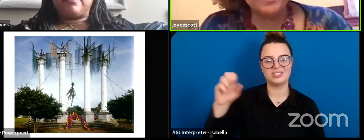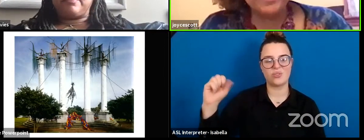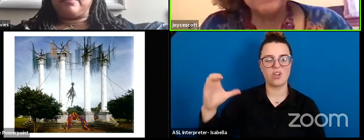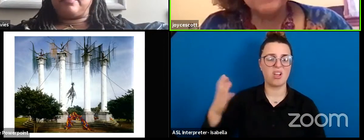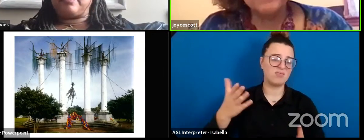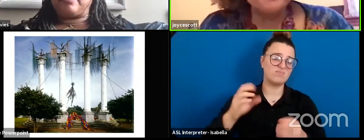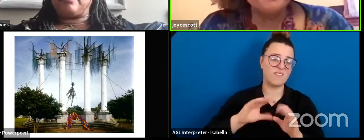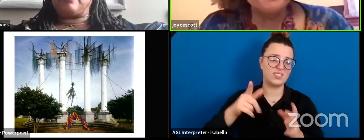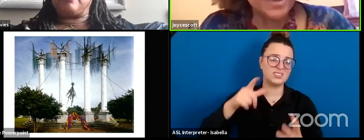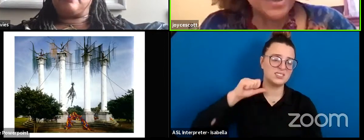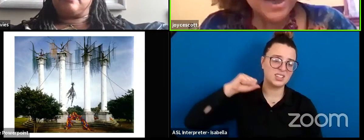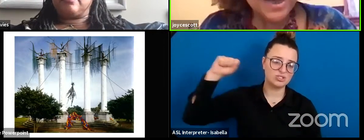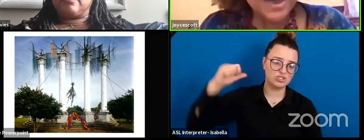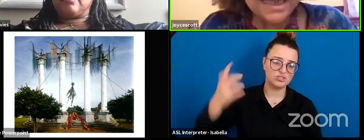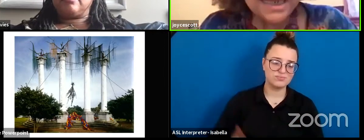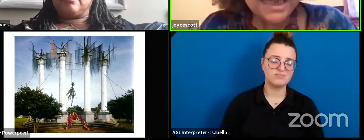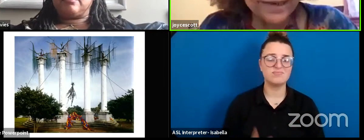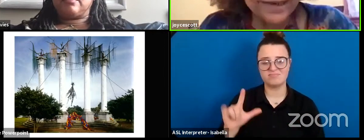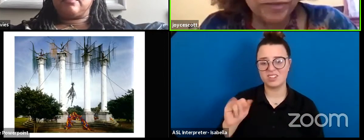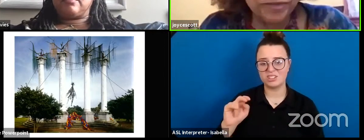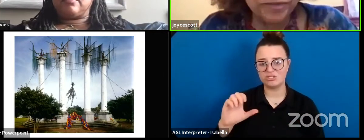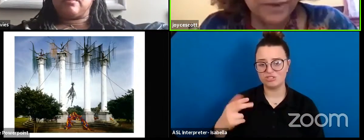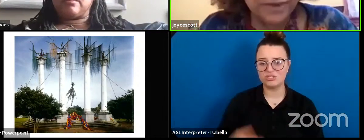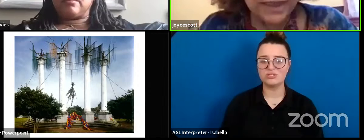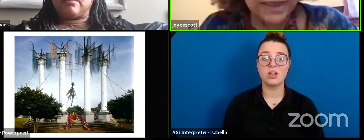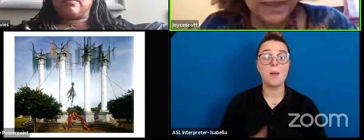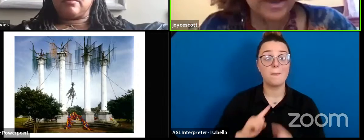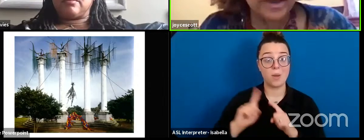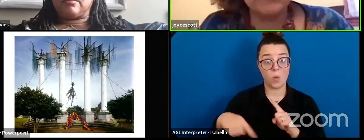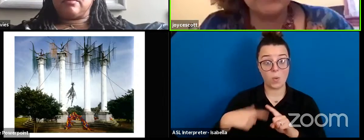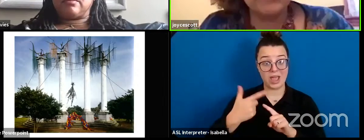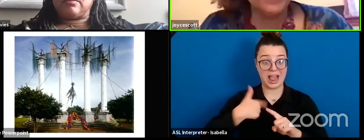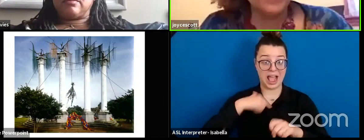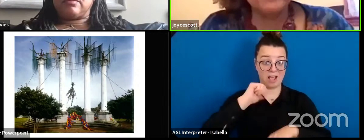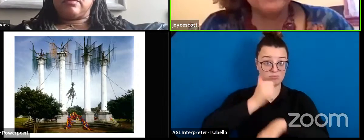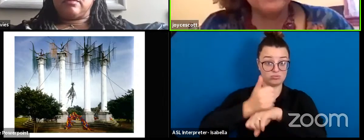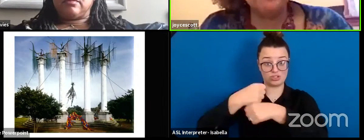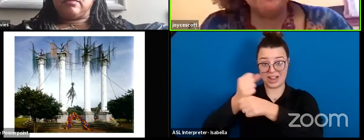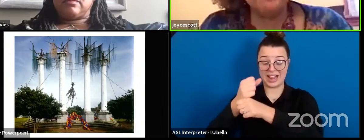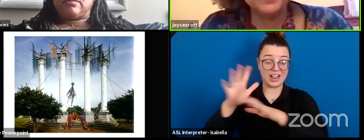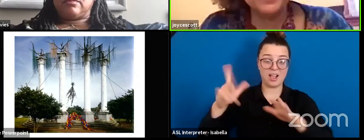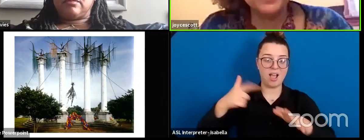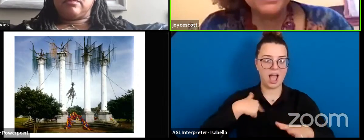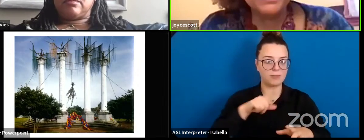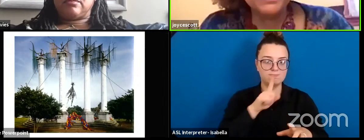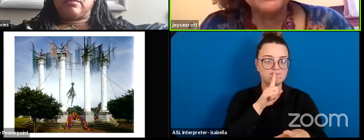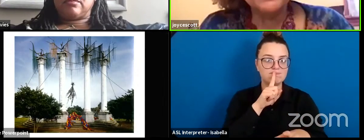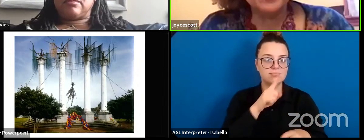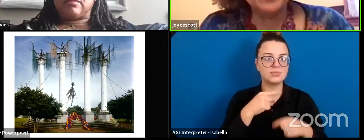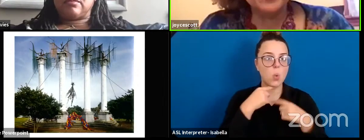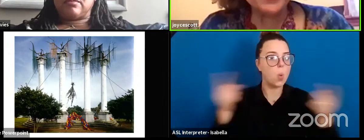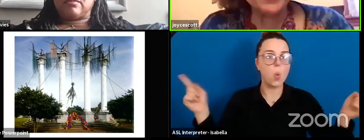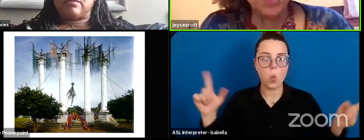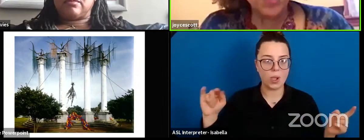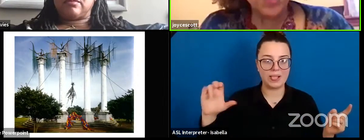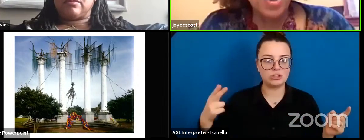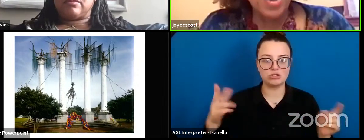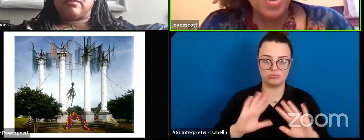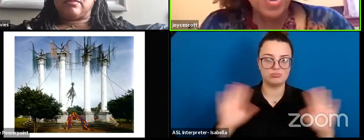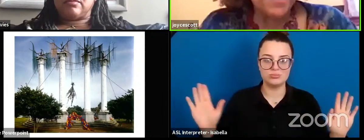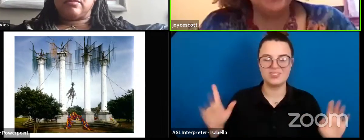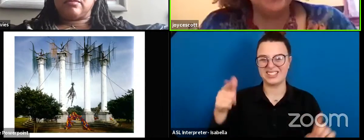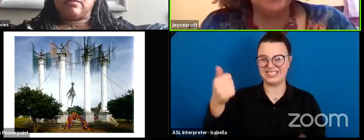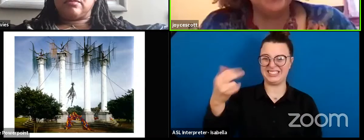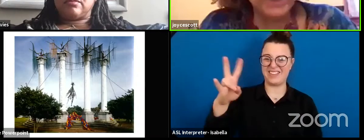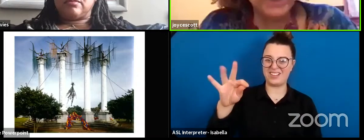lynching. But when I was making it, I didn't tell people it was a lynching. It's around 17 feet tall because I'd know that